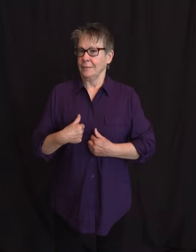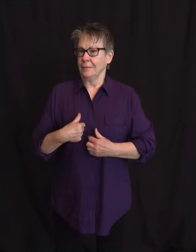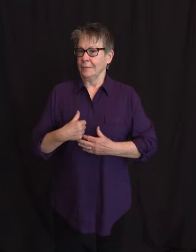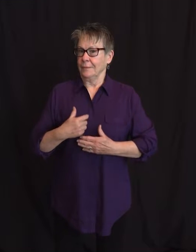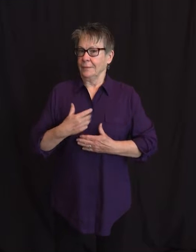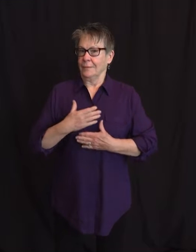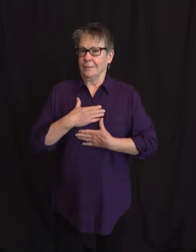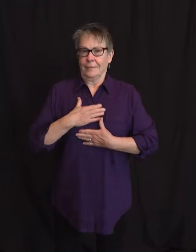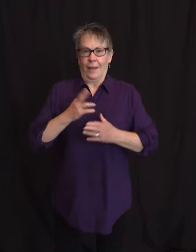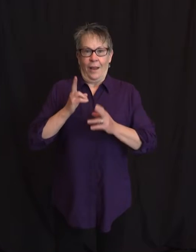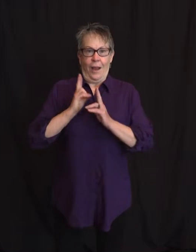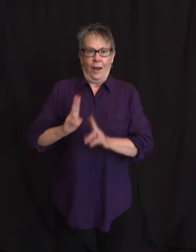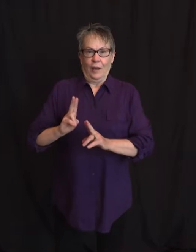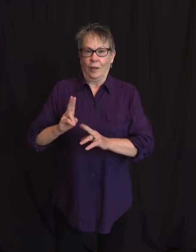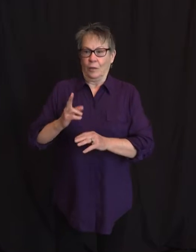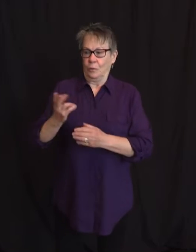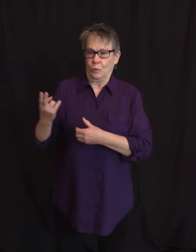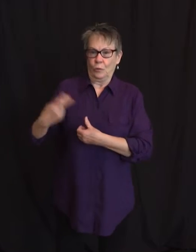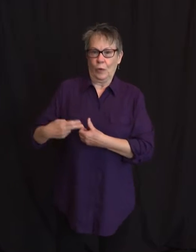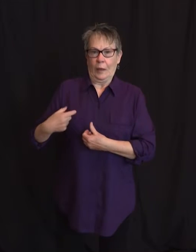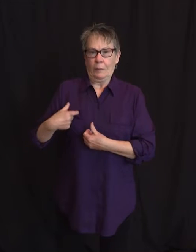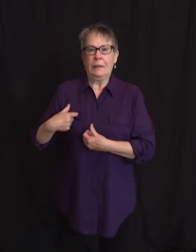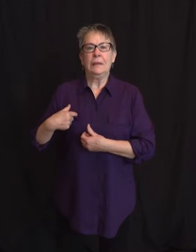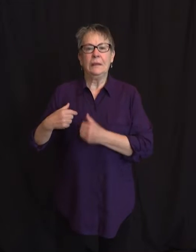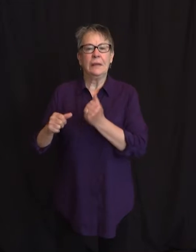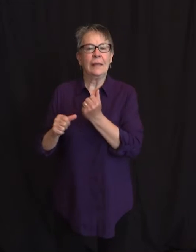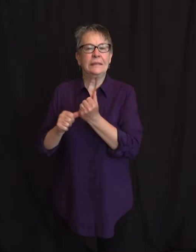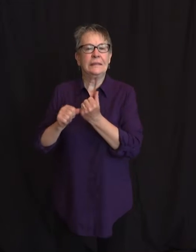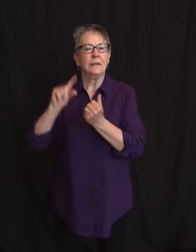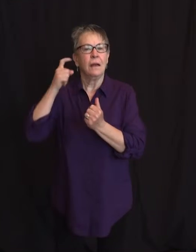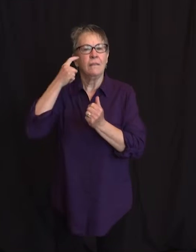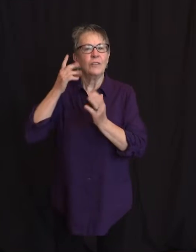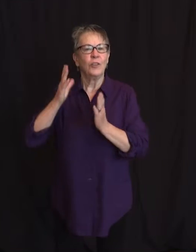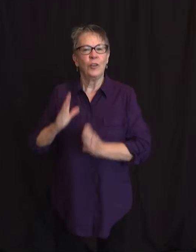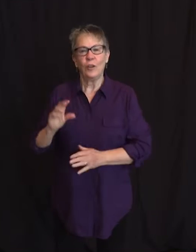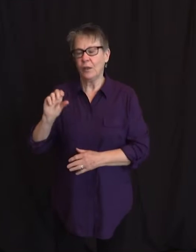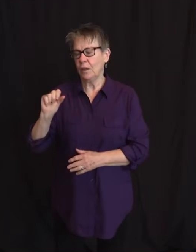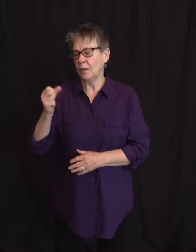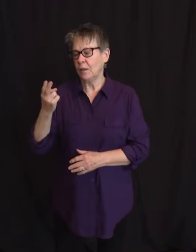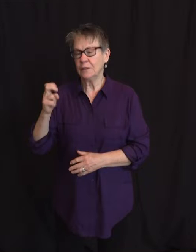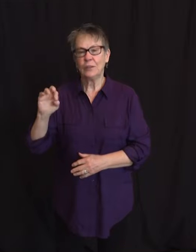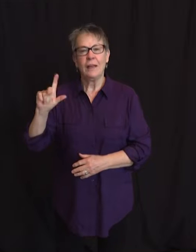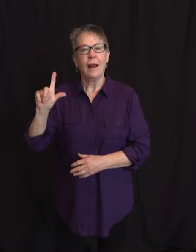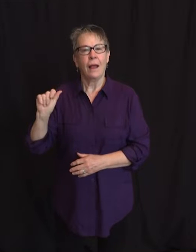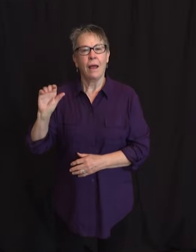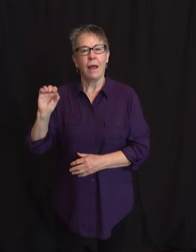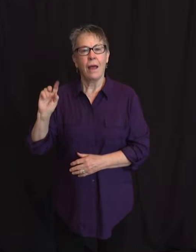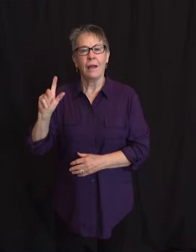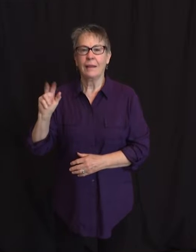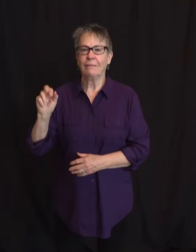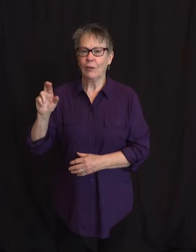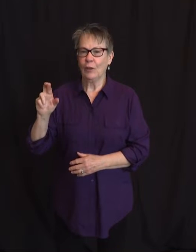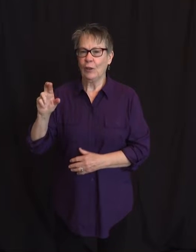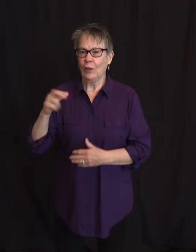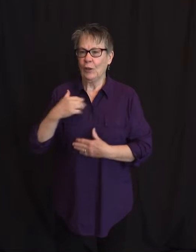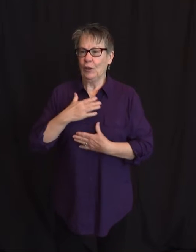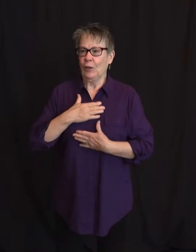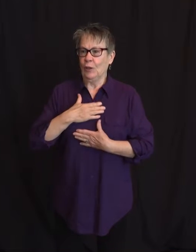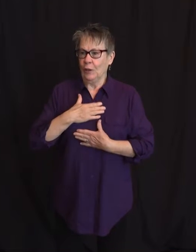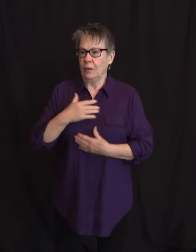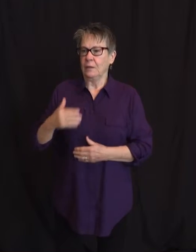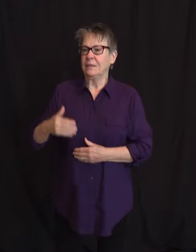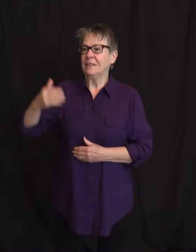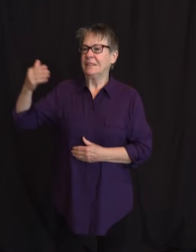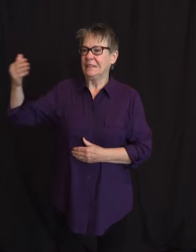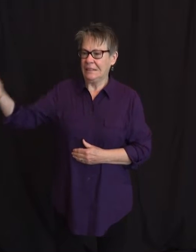government, Lieutenant Governor Sheila Oliver. Great to have you back with us, Sheila. To her right, the Commissioner of Health, who needs no introduction.